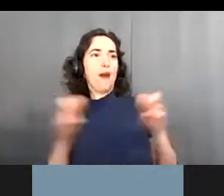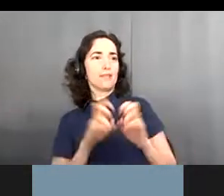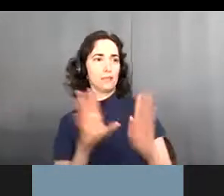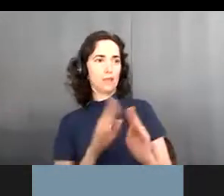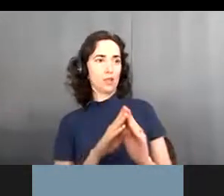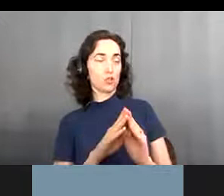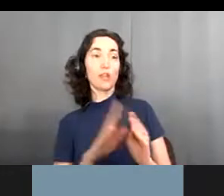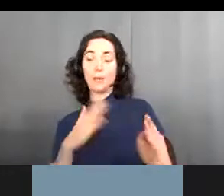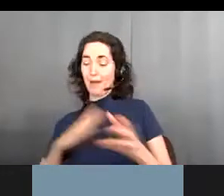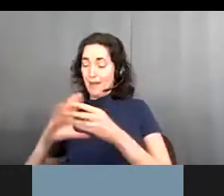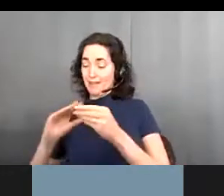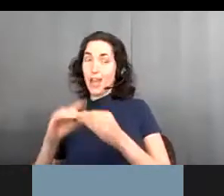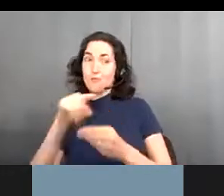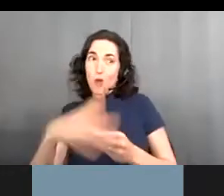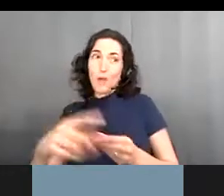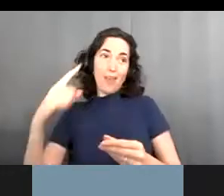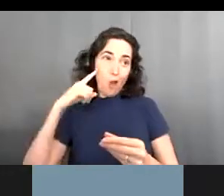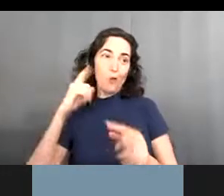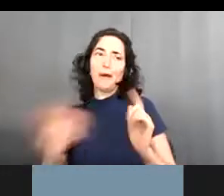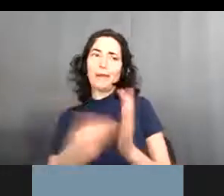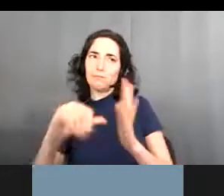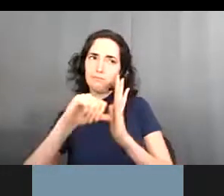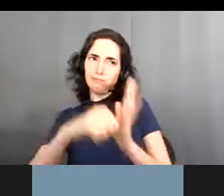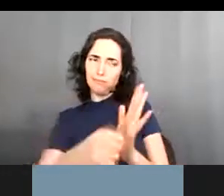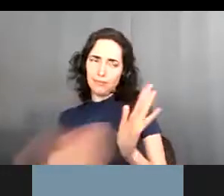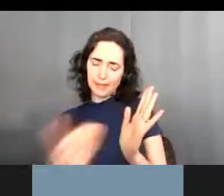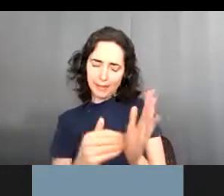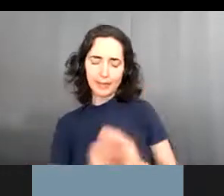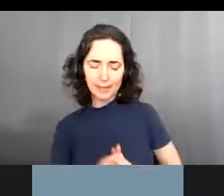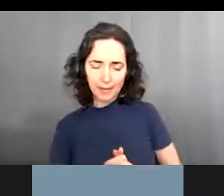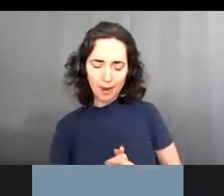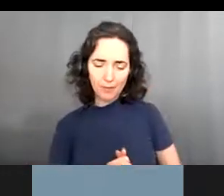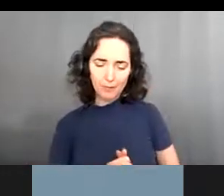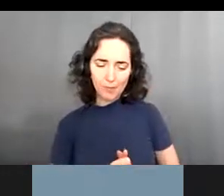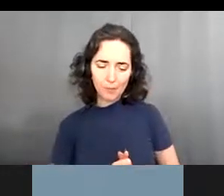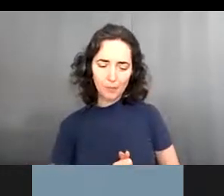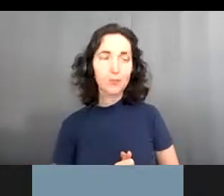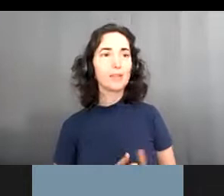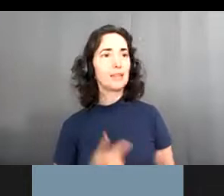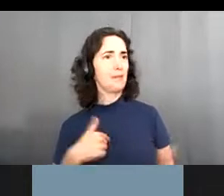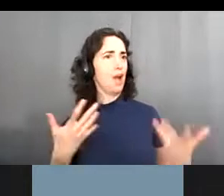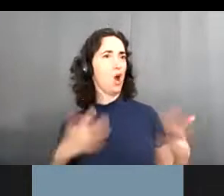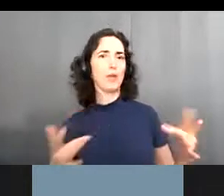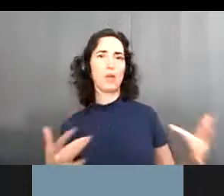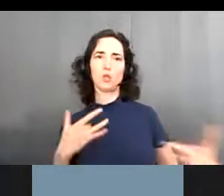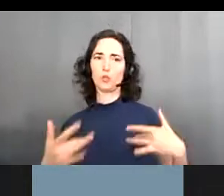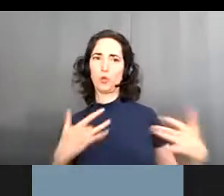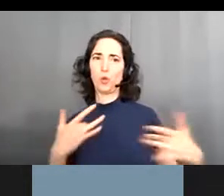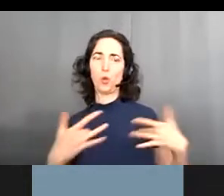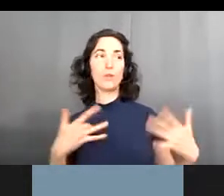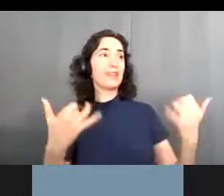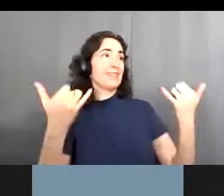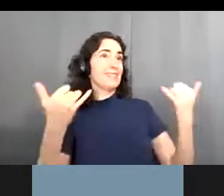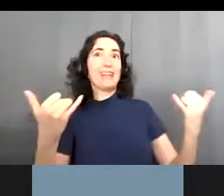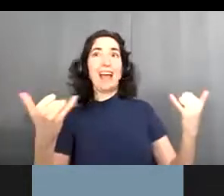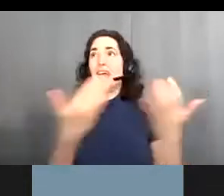heard what I'm about to say, but just to quickly reiterate, I have concerns already about what's